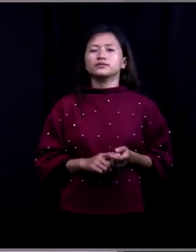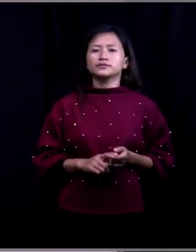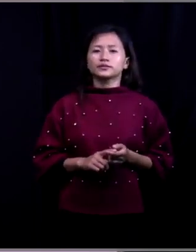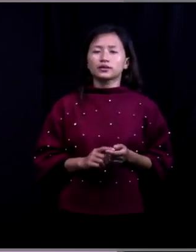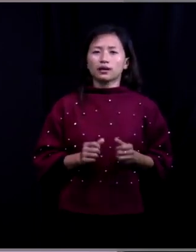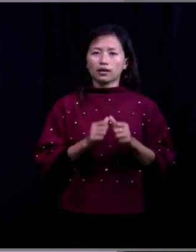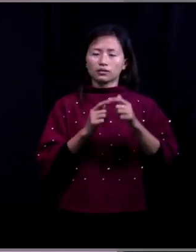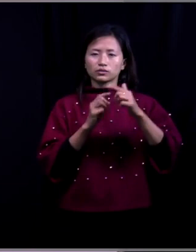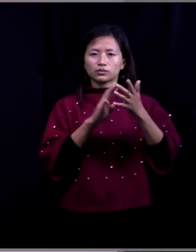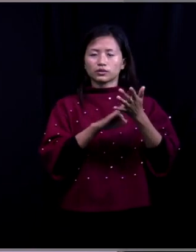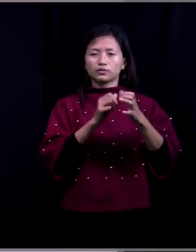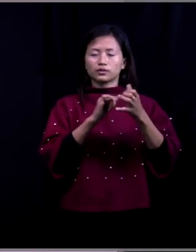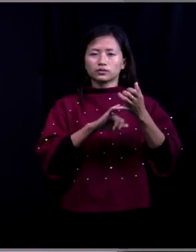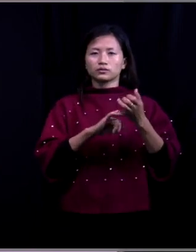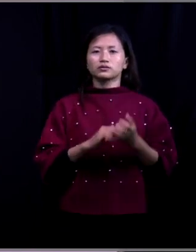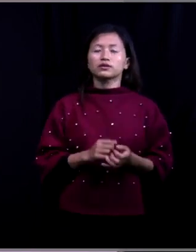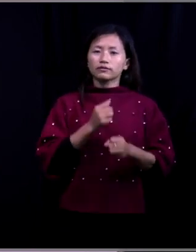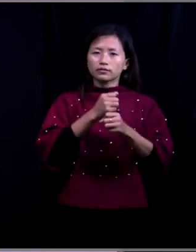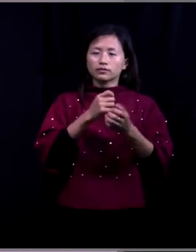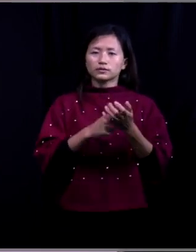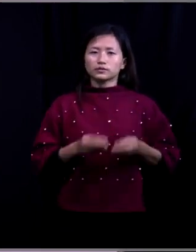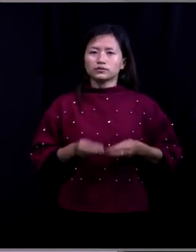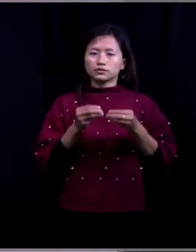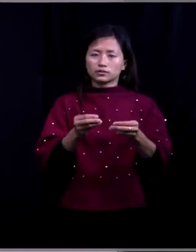mass, or the number of grams present in